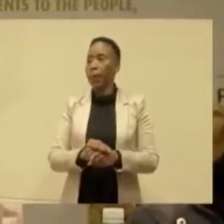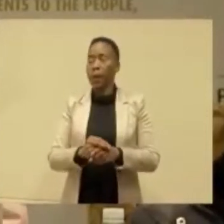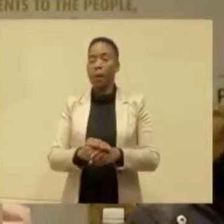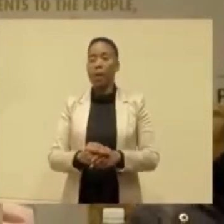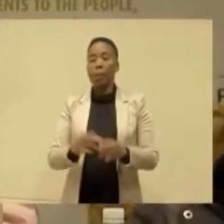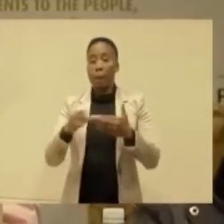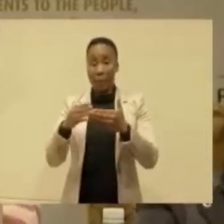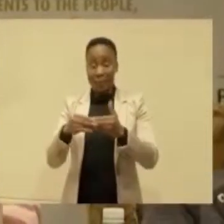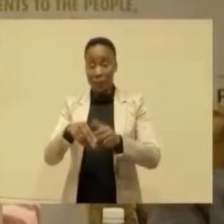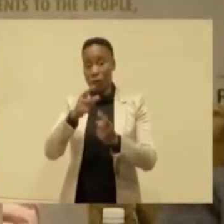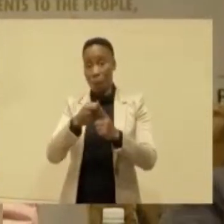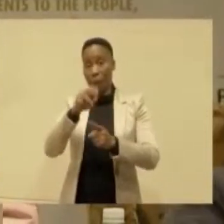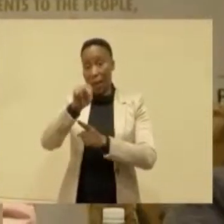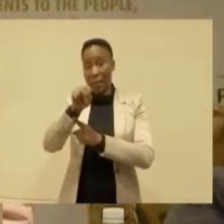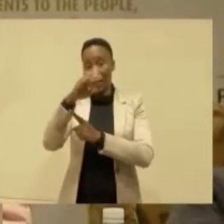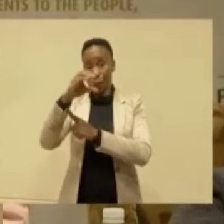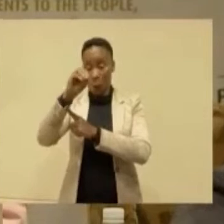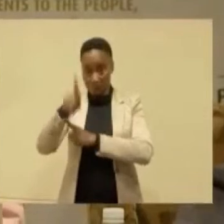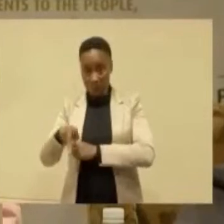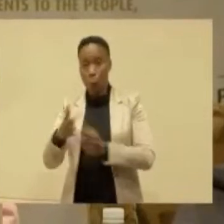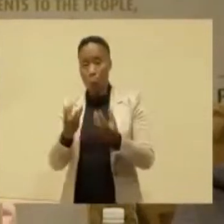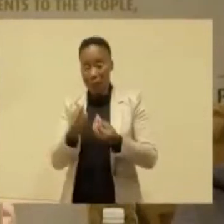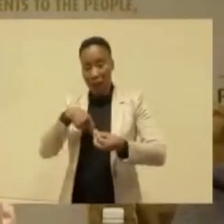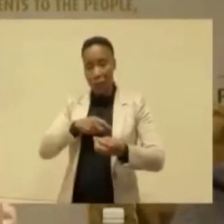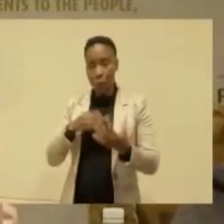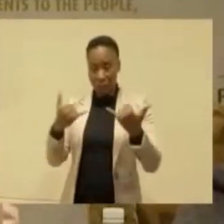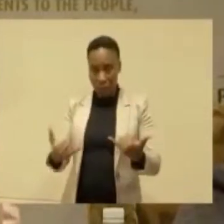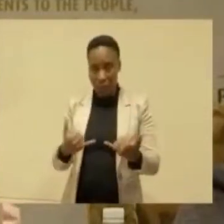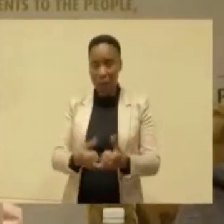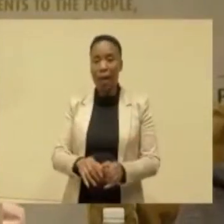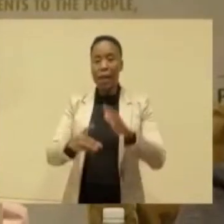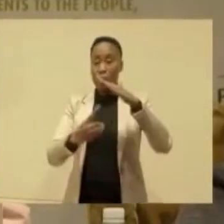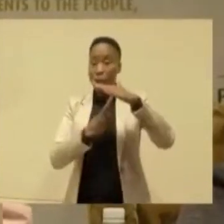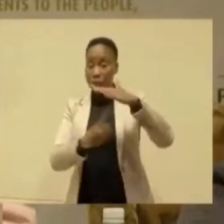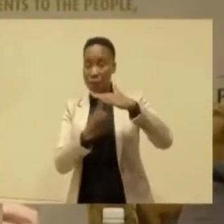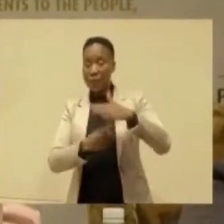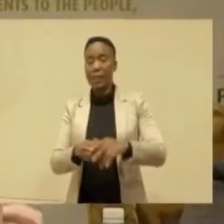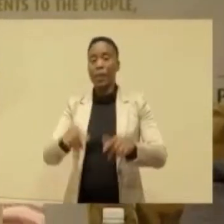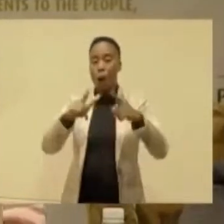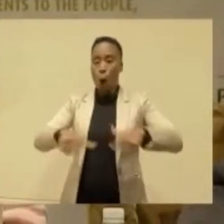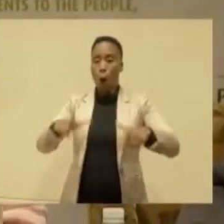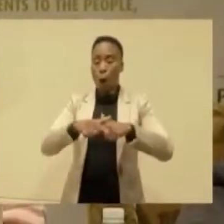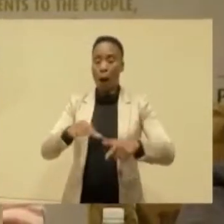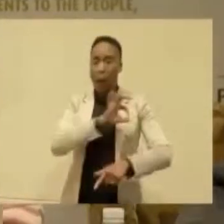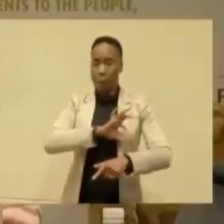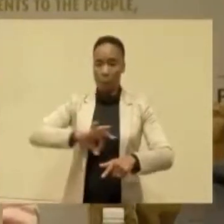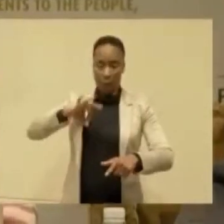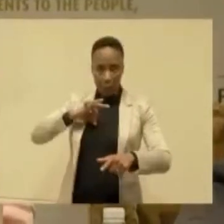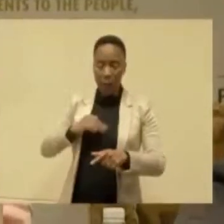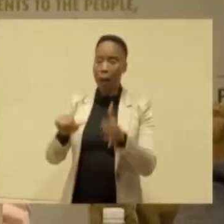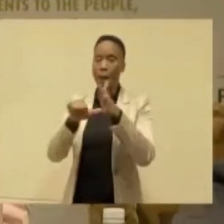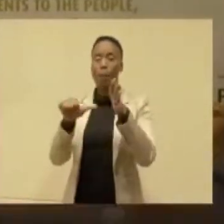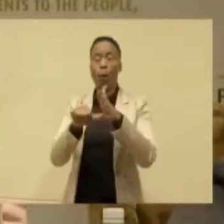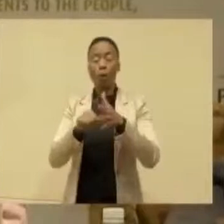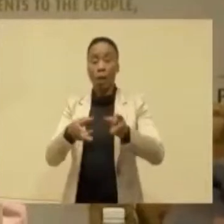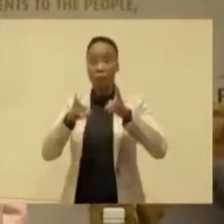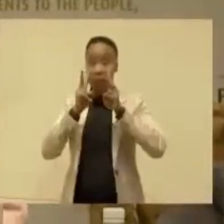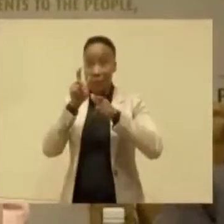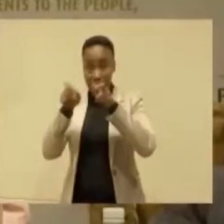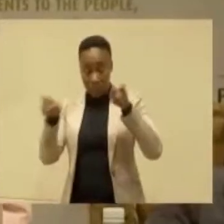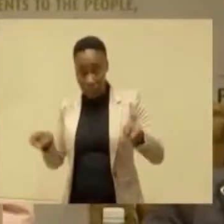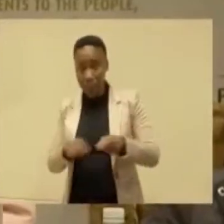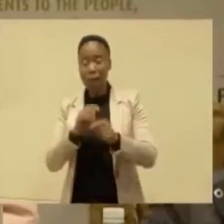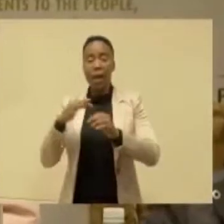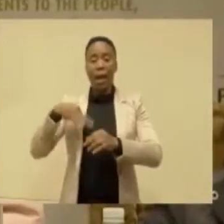ncop that is with us here our district and local mayors distinguished guests ladies and gentlemen